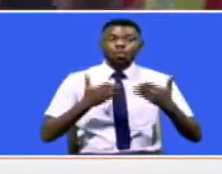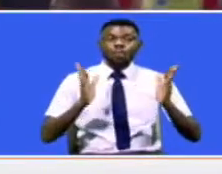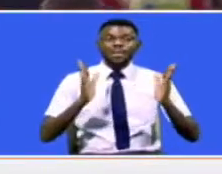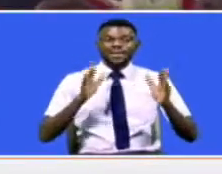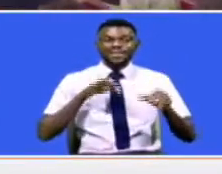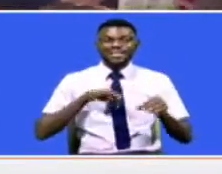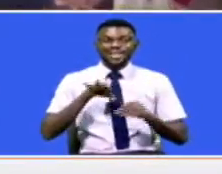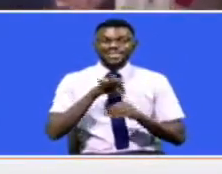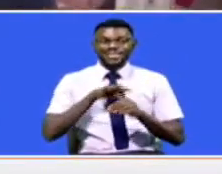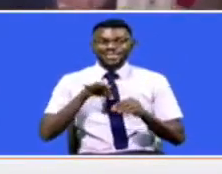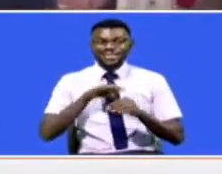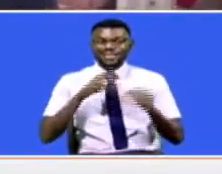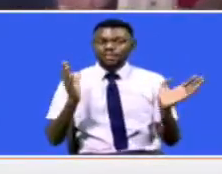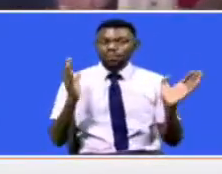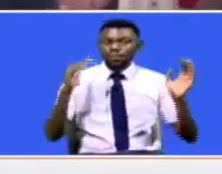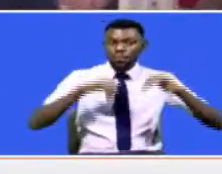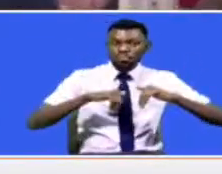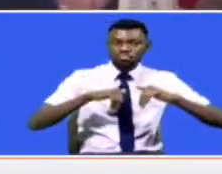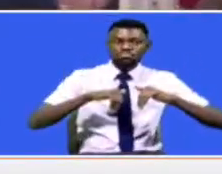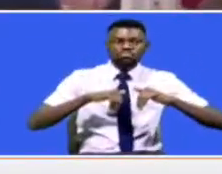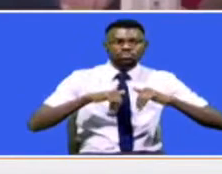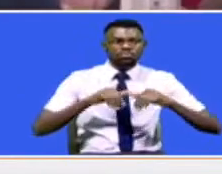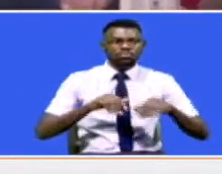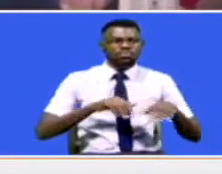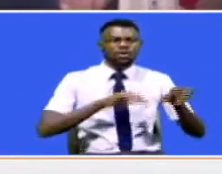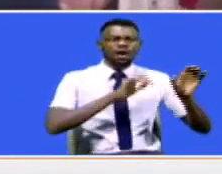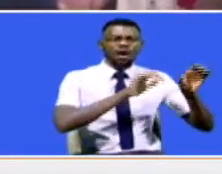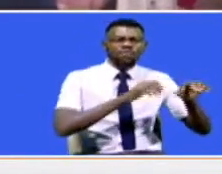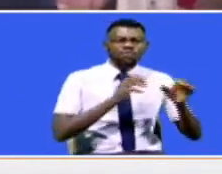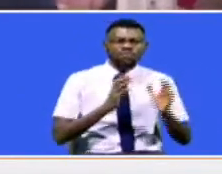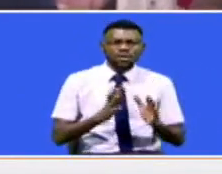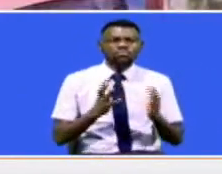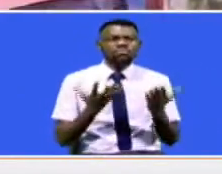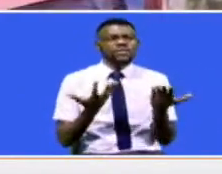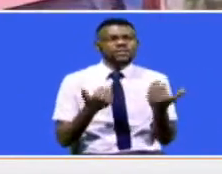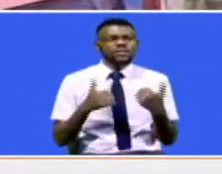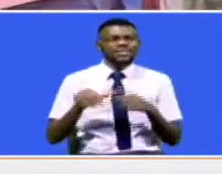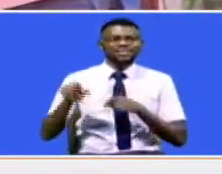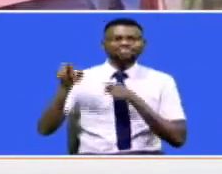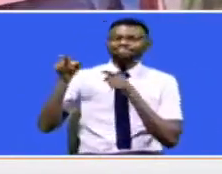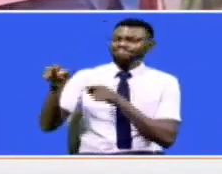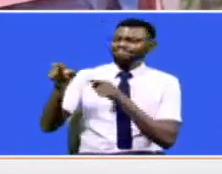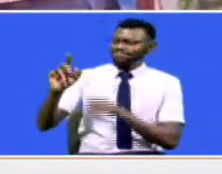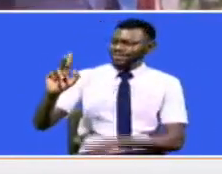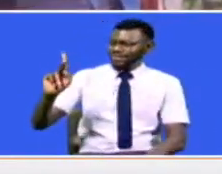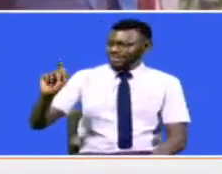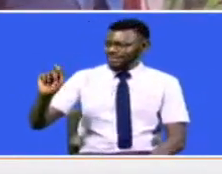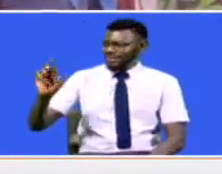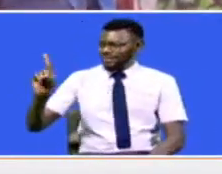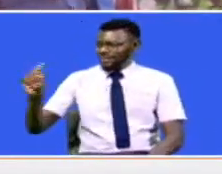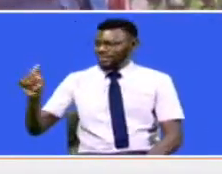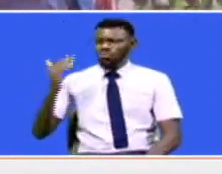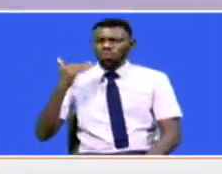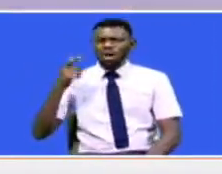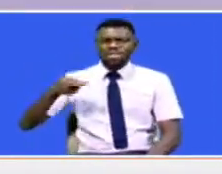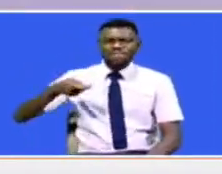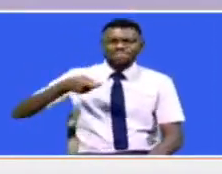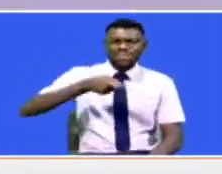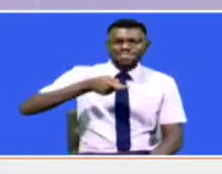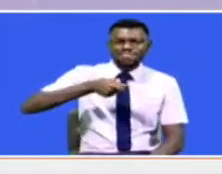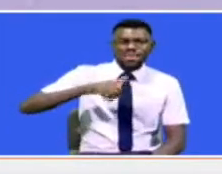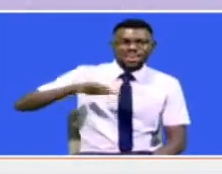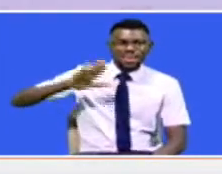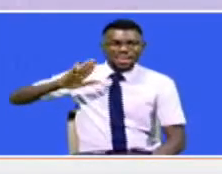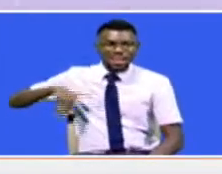tea conference. During the event, farmers took KTDA officials to task over delayed payments. We will ensure